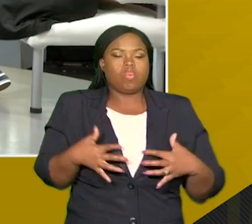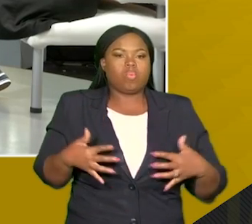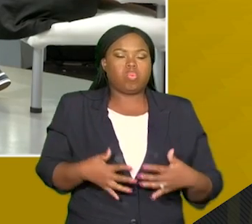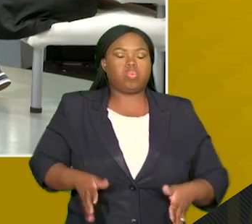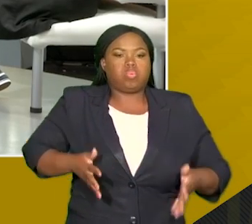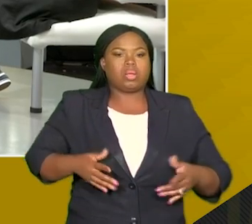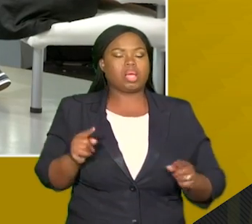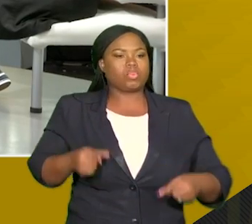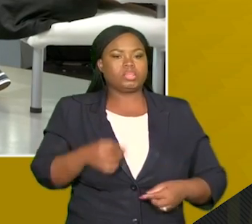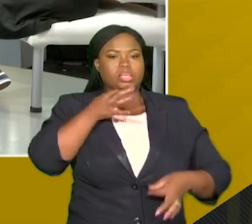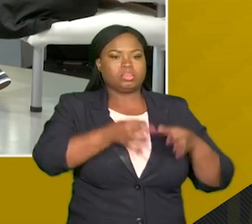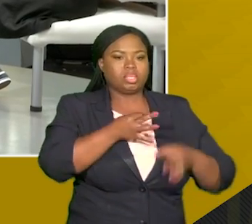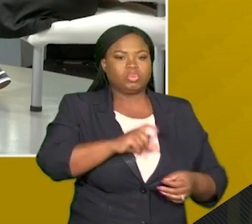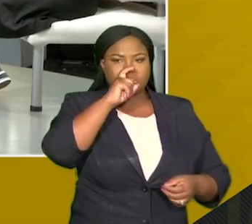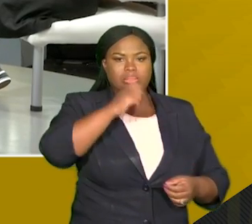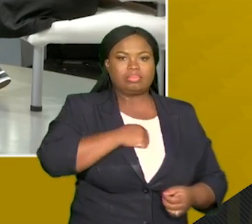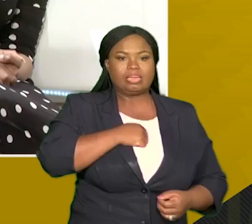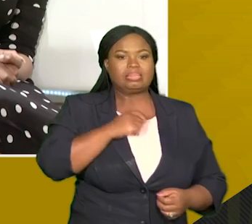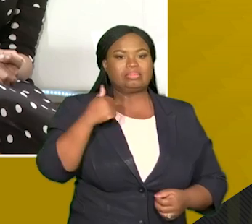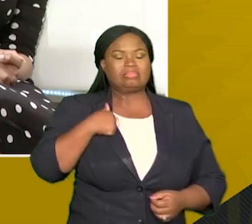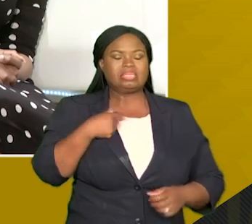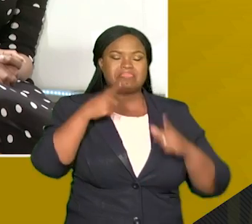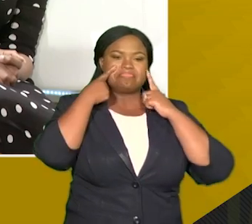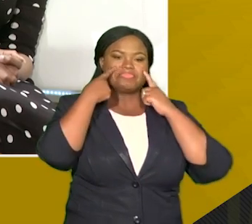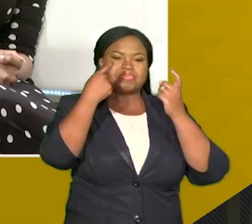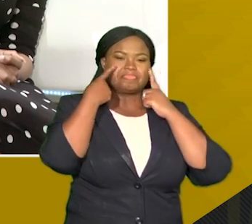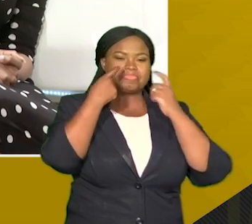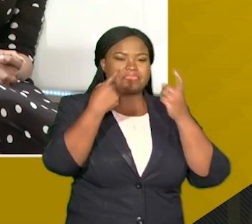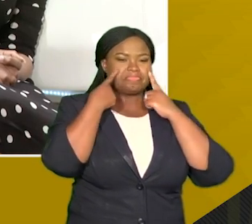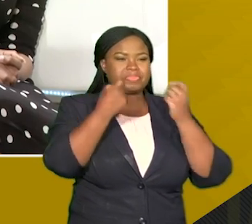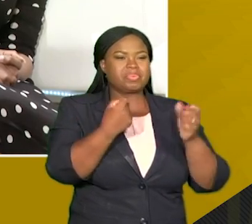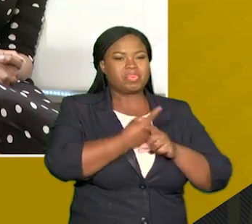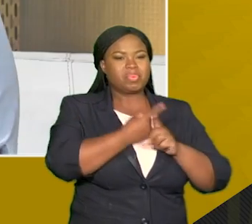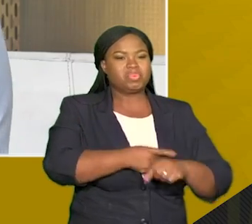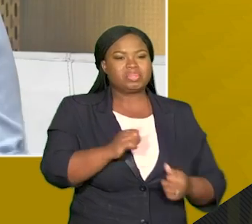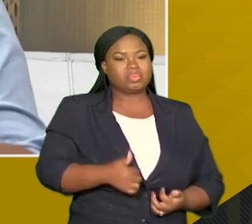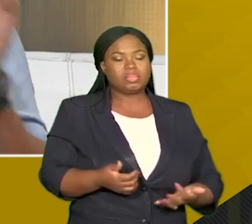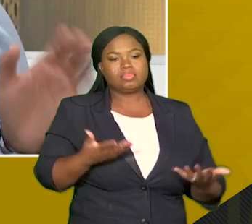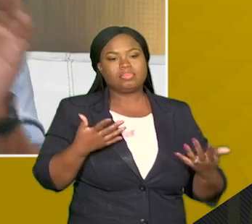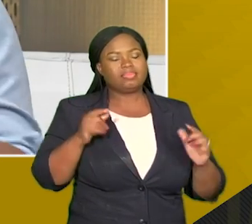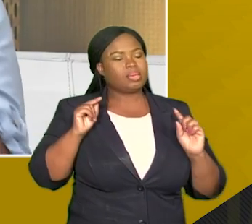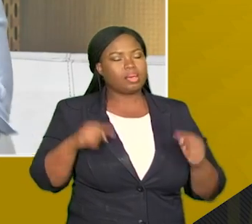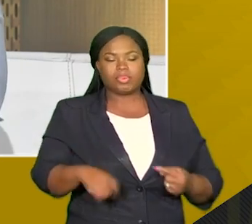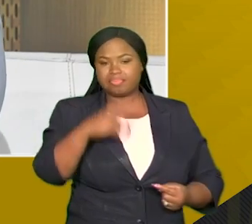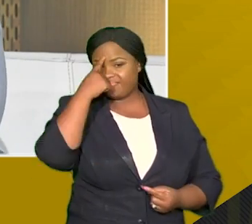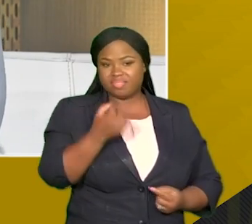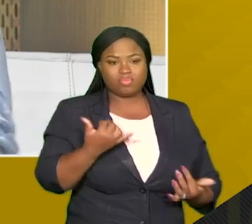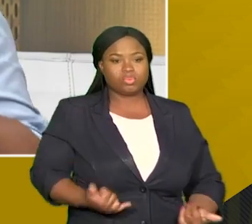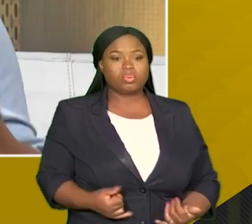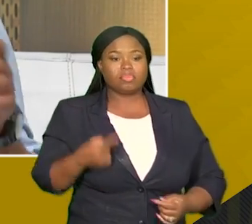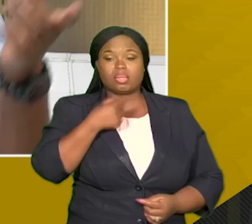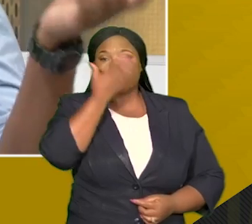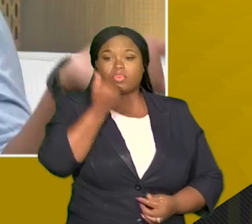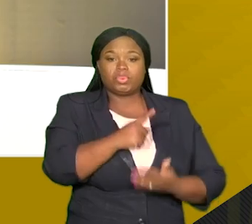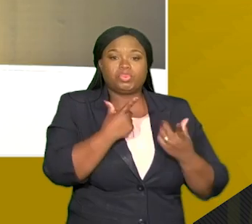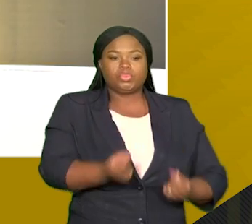to my sisters since I'm the first born. I was just crying. Who could I said, I can't. I don't disappoint no matter